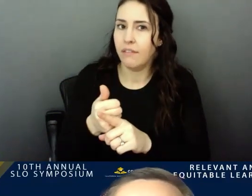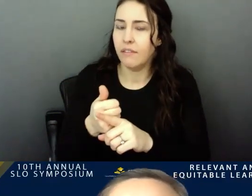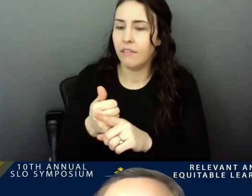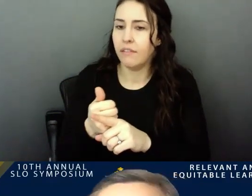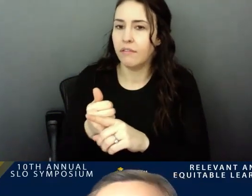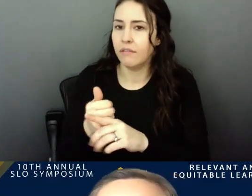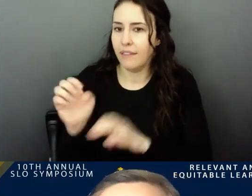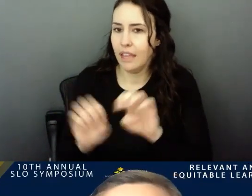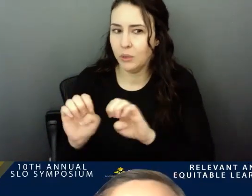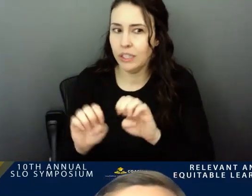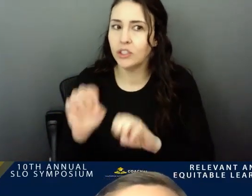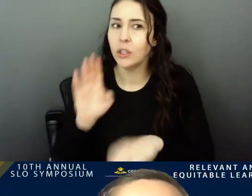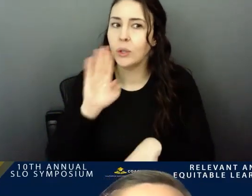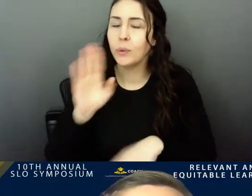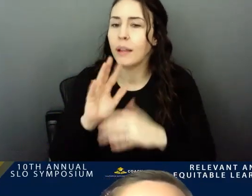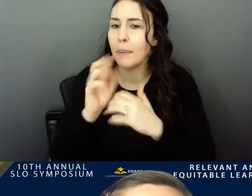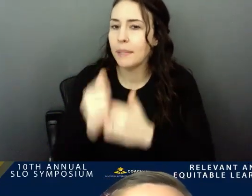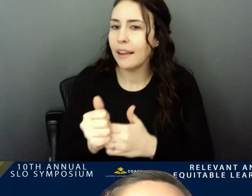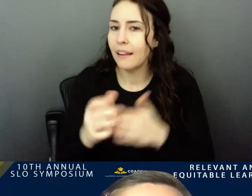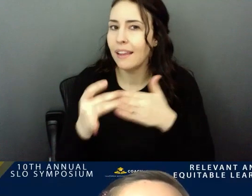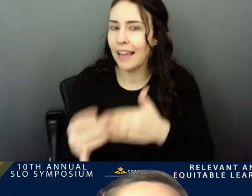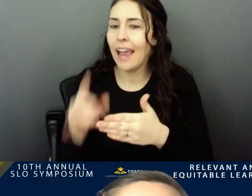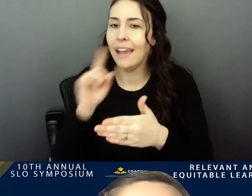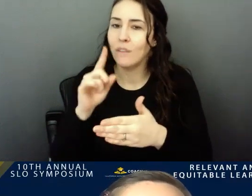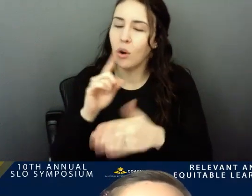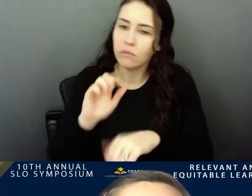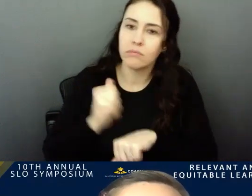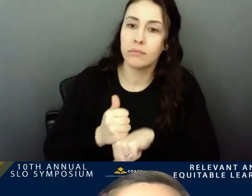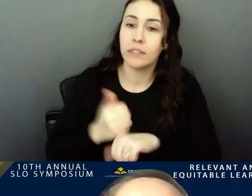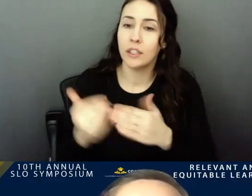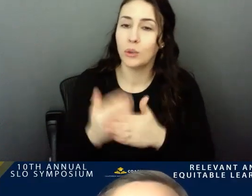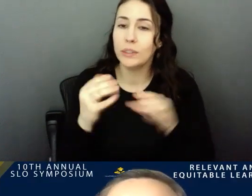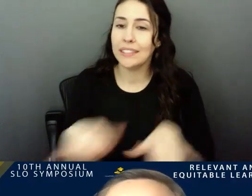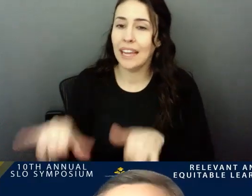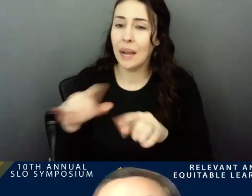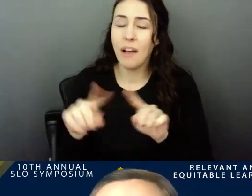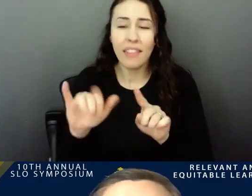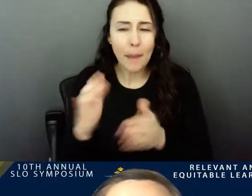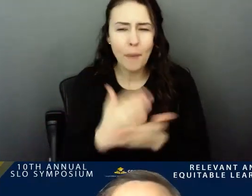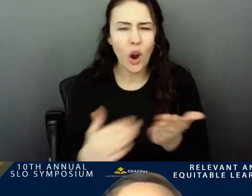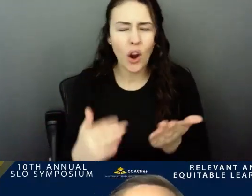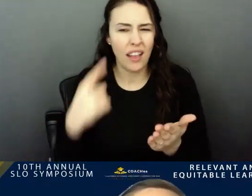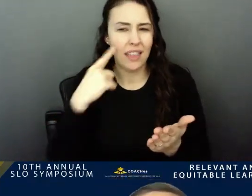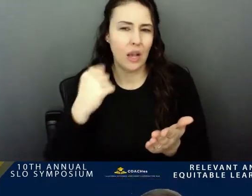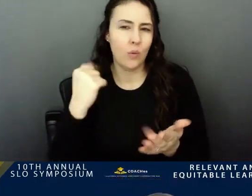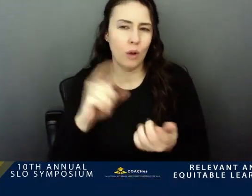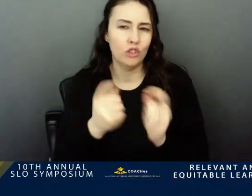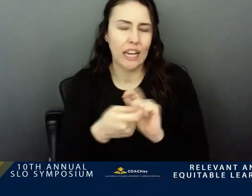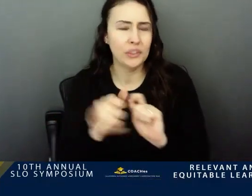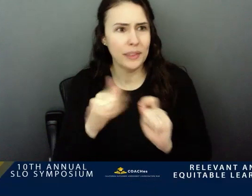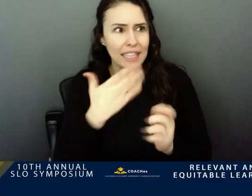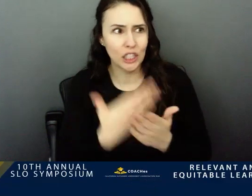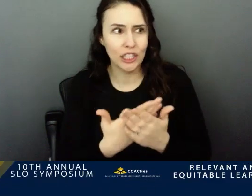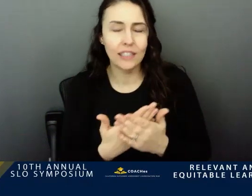part of our implementation of the new standards, but that part of it, I don't think will change much. Got it. You know, that's good. Yeah. You know,